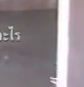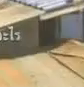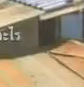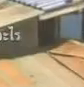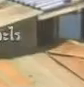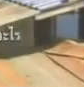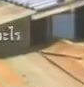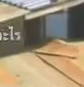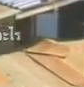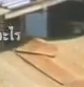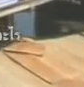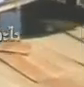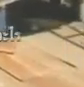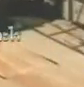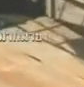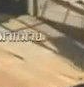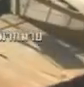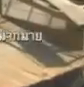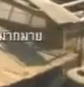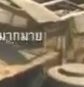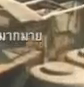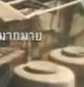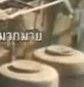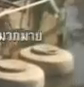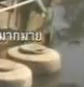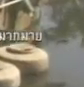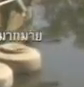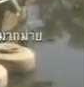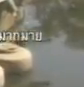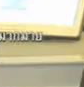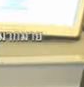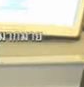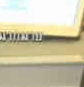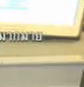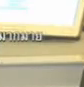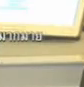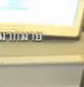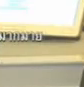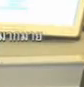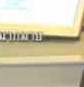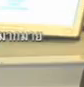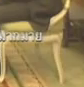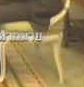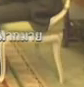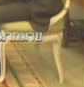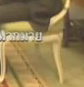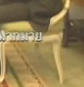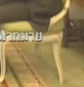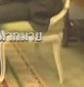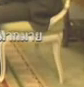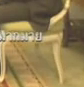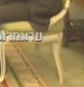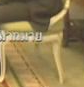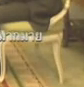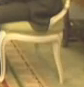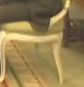done, both now and in the longer term? We have institutions because there are many stakeholders and how to get